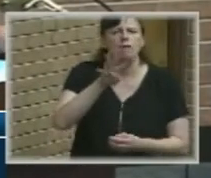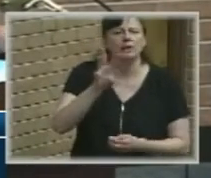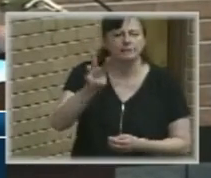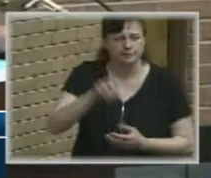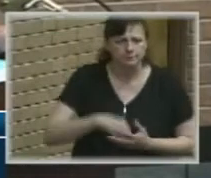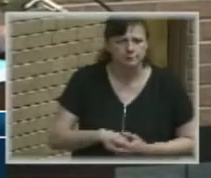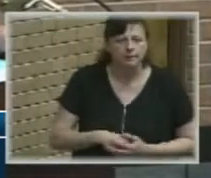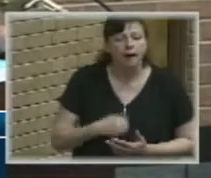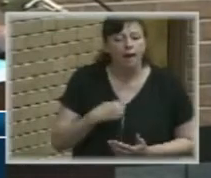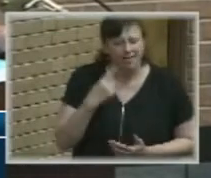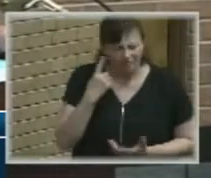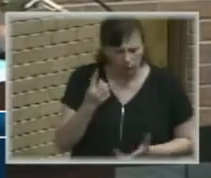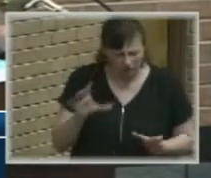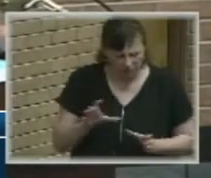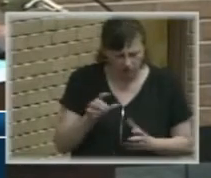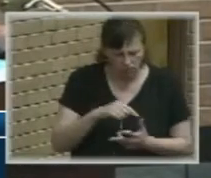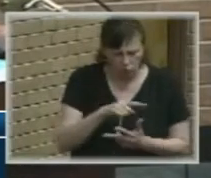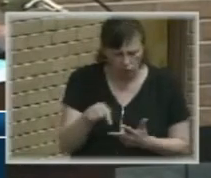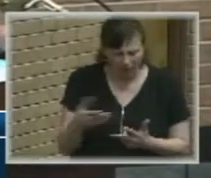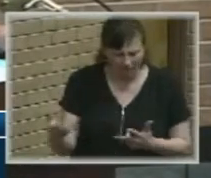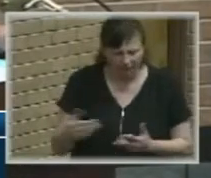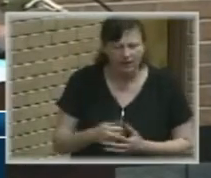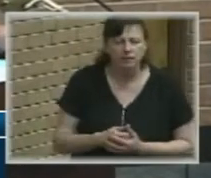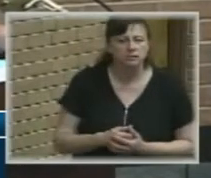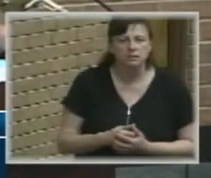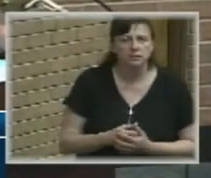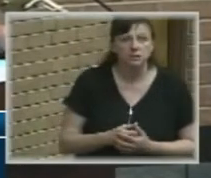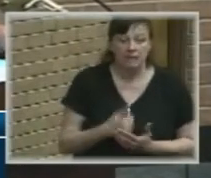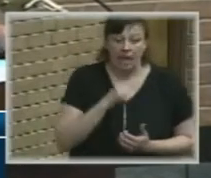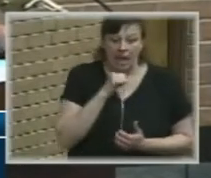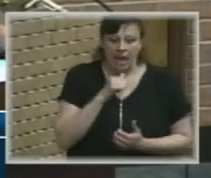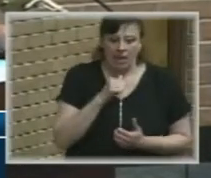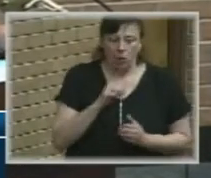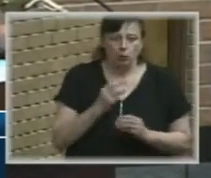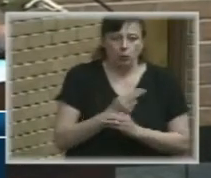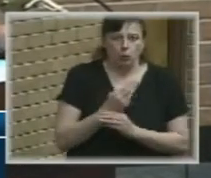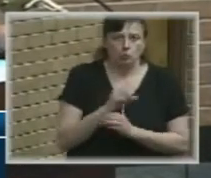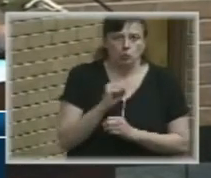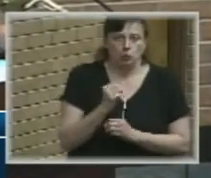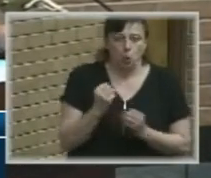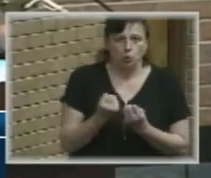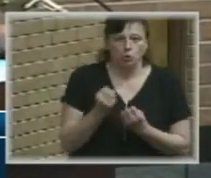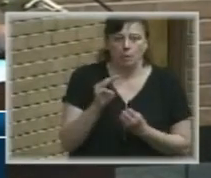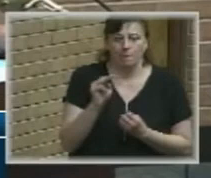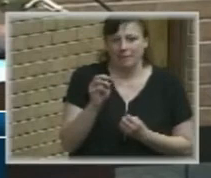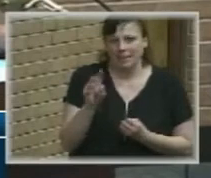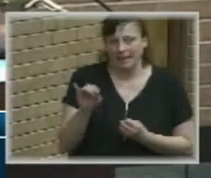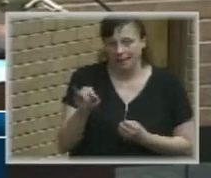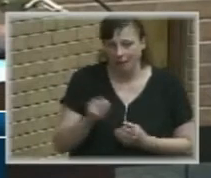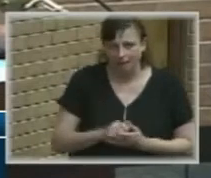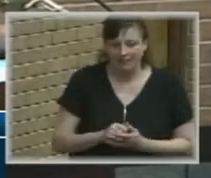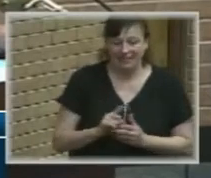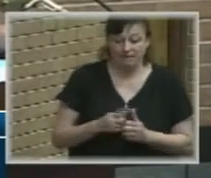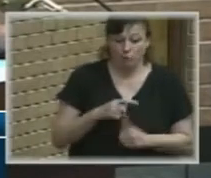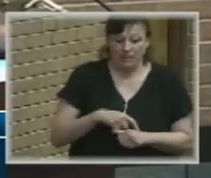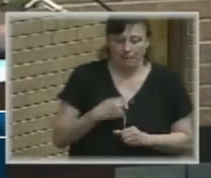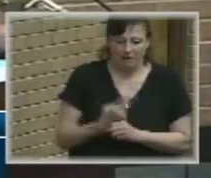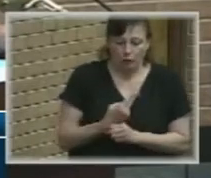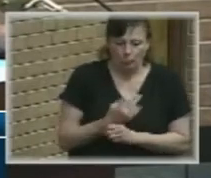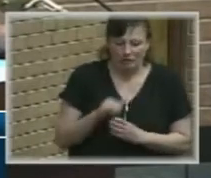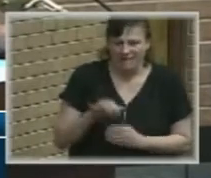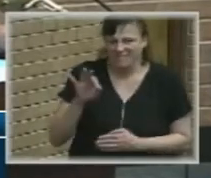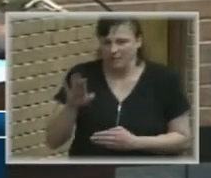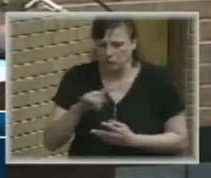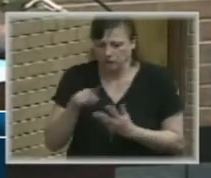I'd say we did three things. I'm not a social media person. This is the first time I've ever used social media. I used the Nextdoor